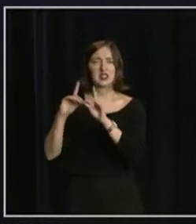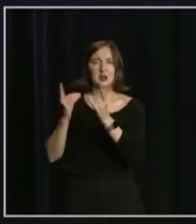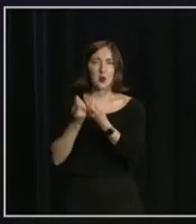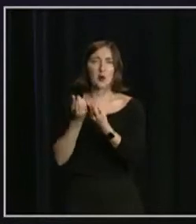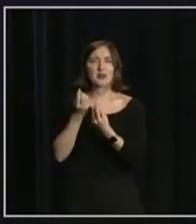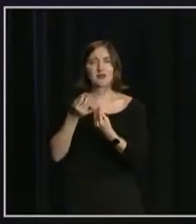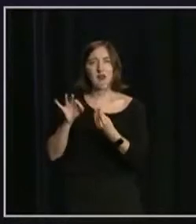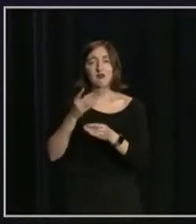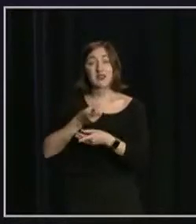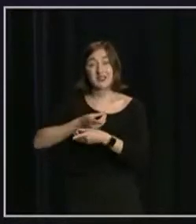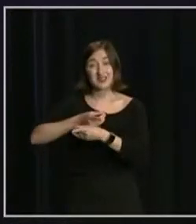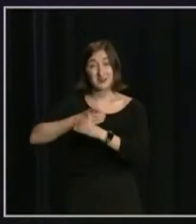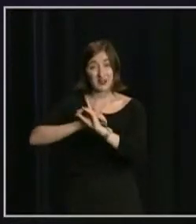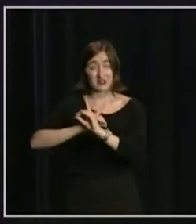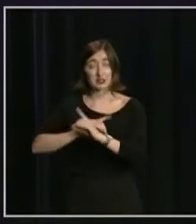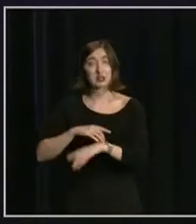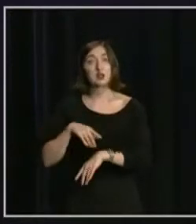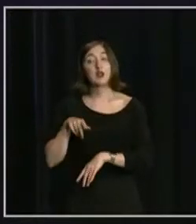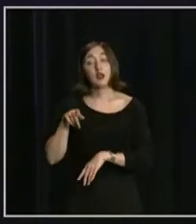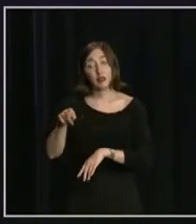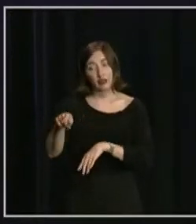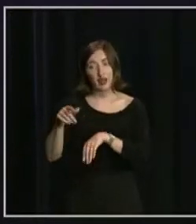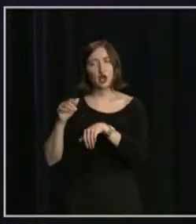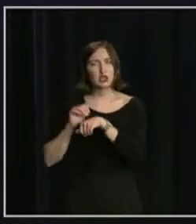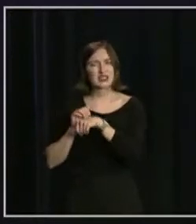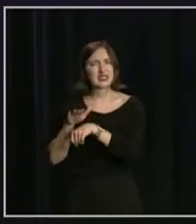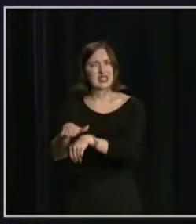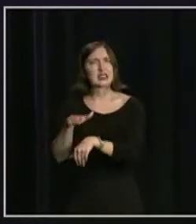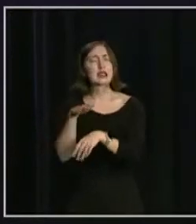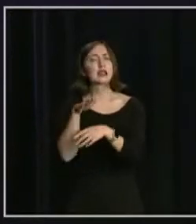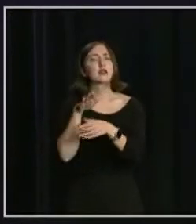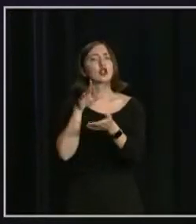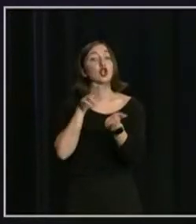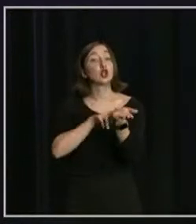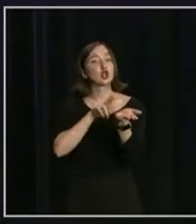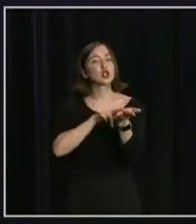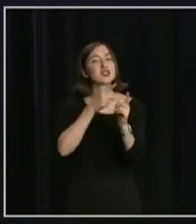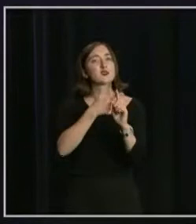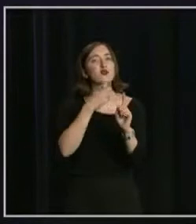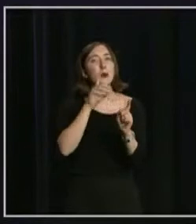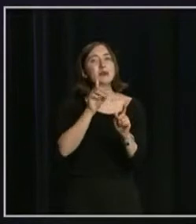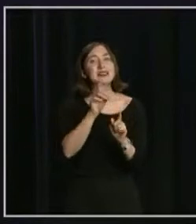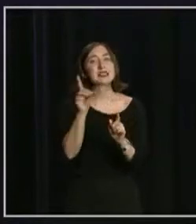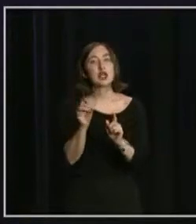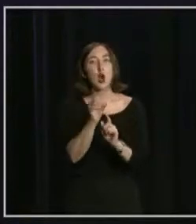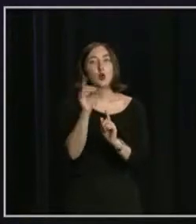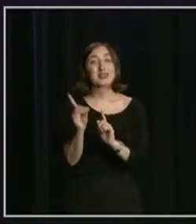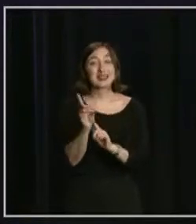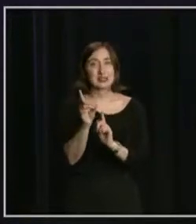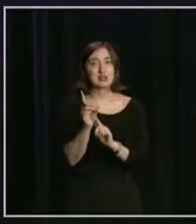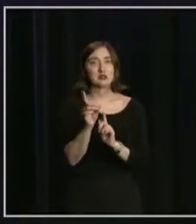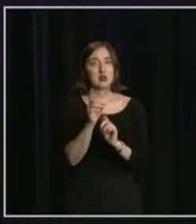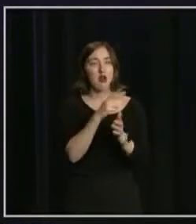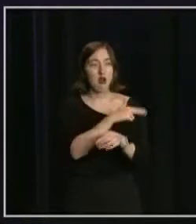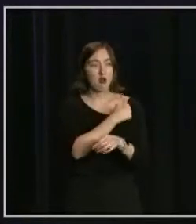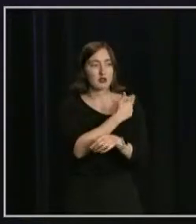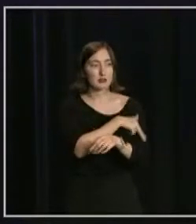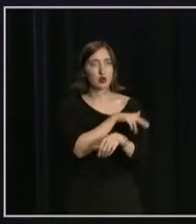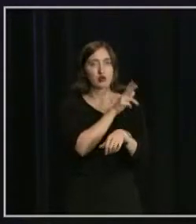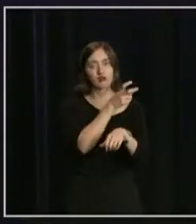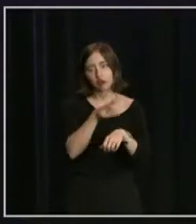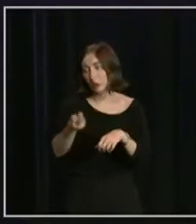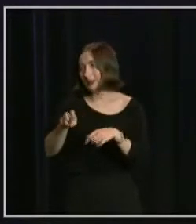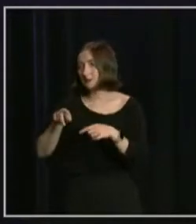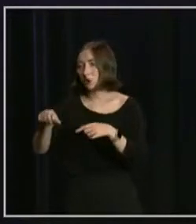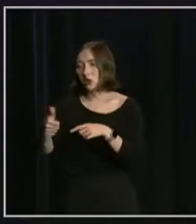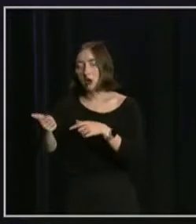of nurses from DoD hospitals to other regions to relieve pressure. We have made